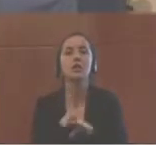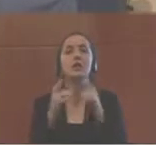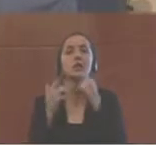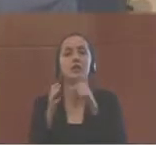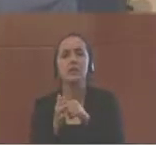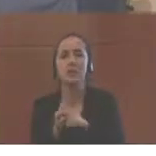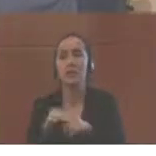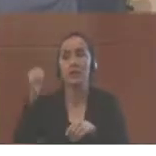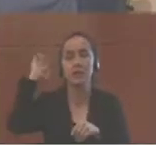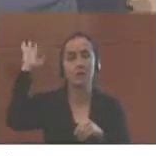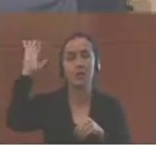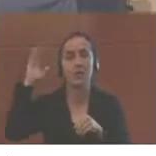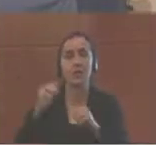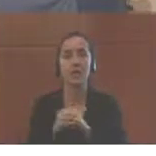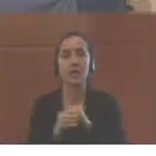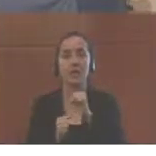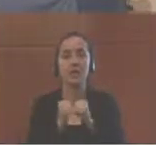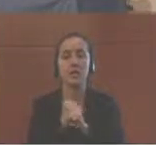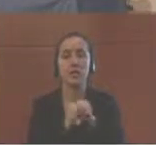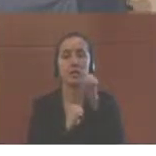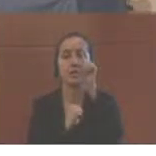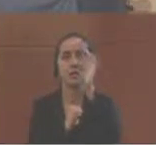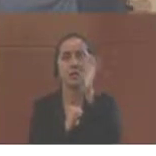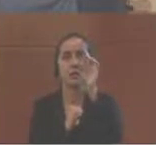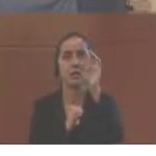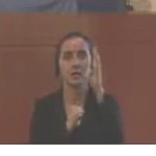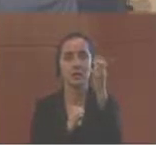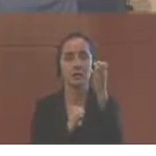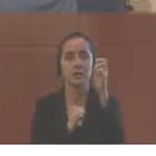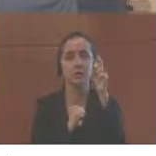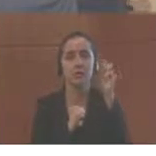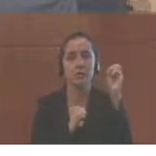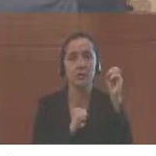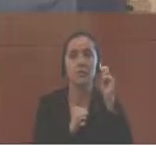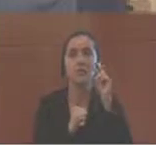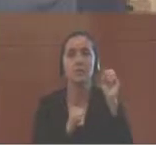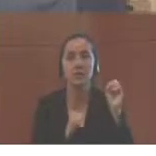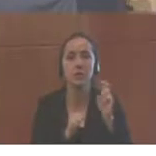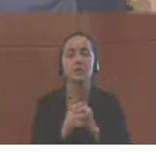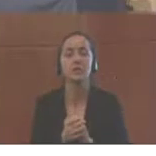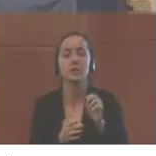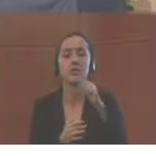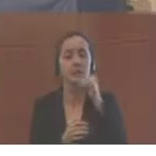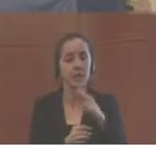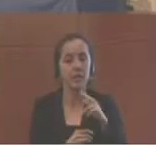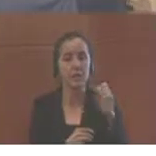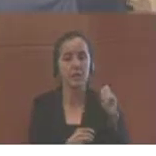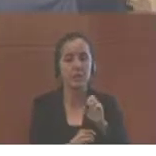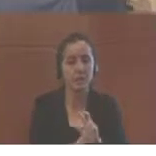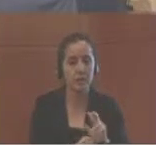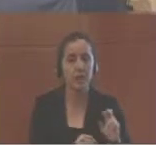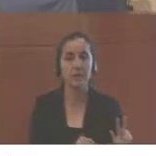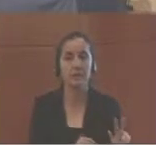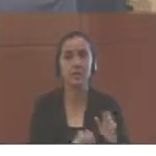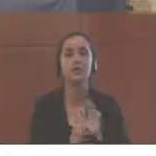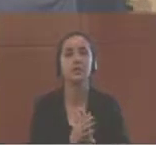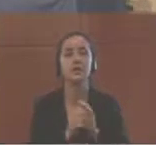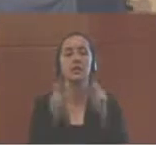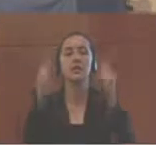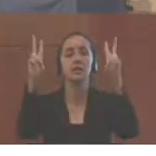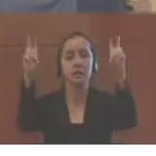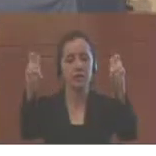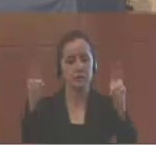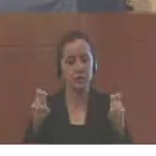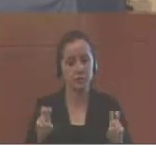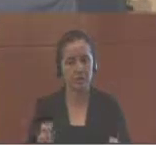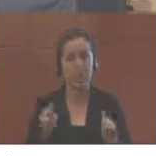of the Declaration 914, 20, 28, 33, 35 of